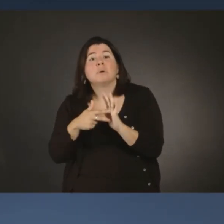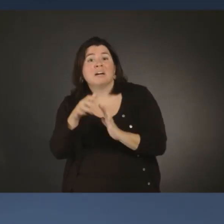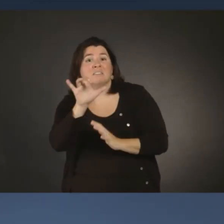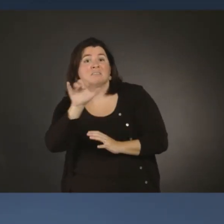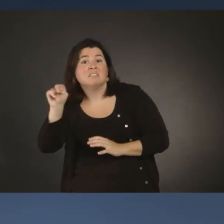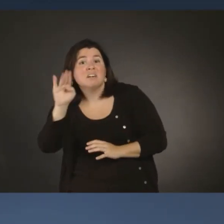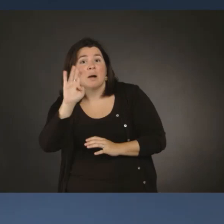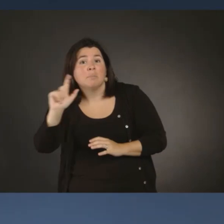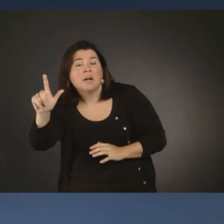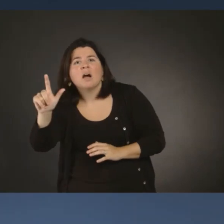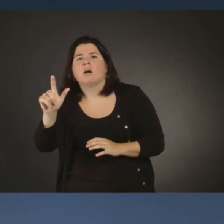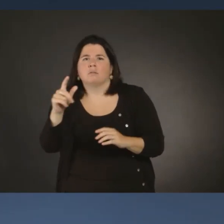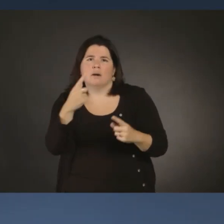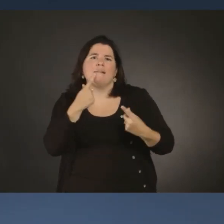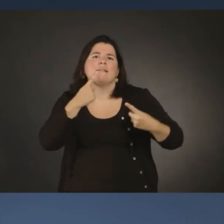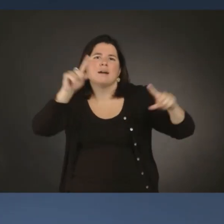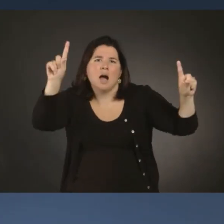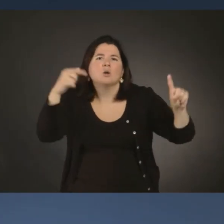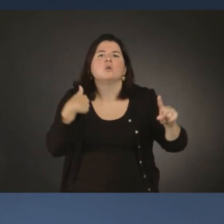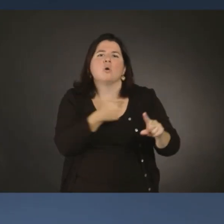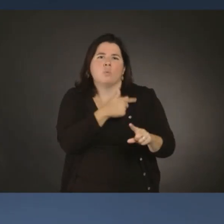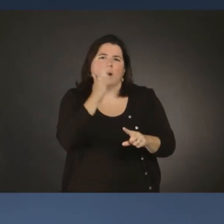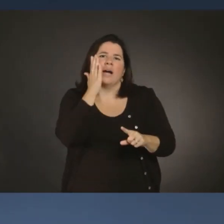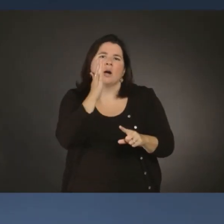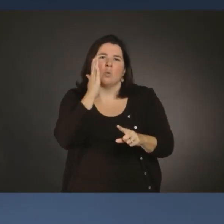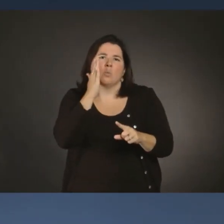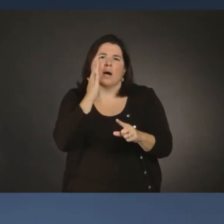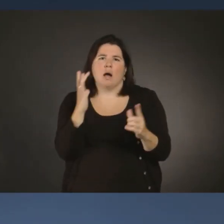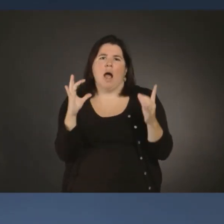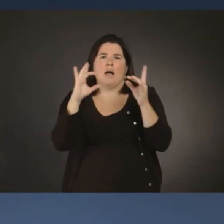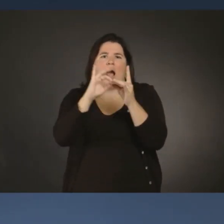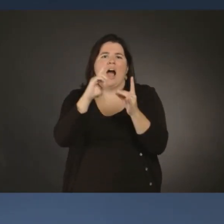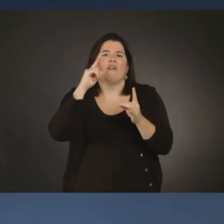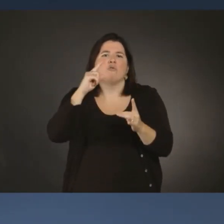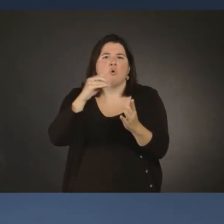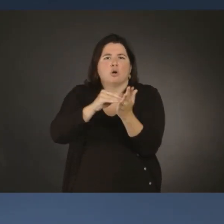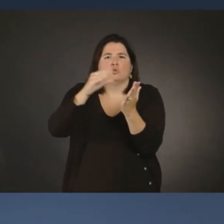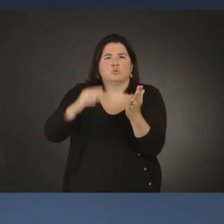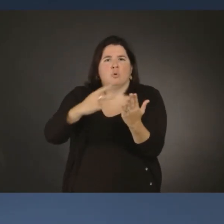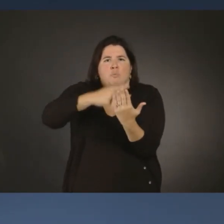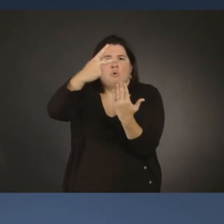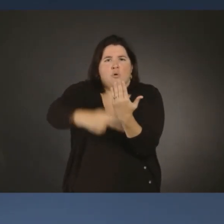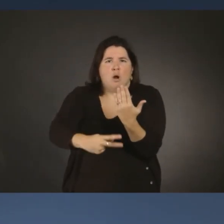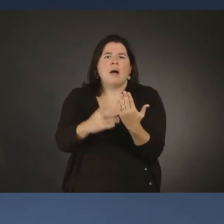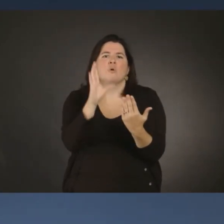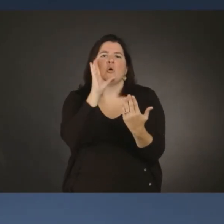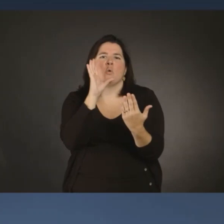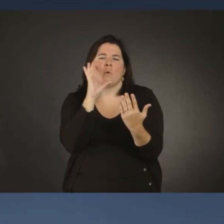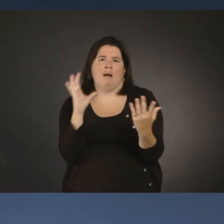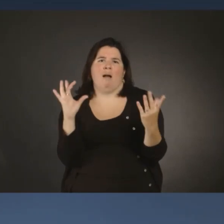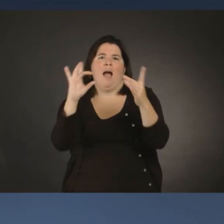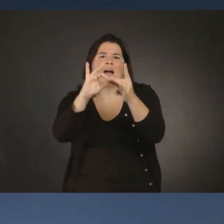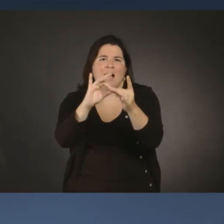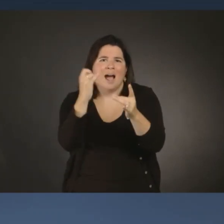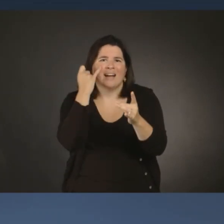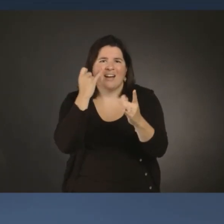recently announced the Connect Our Students program, which provides internet connectivity to students who lack reliable